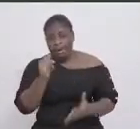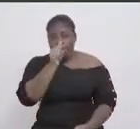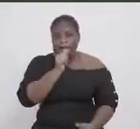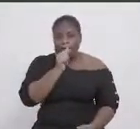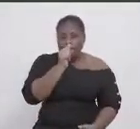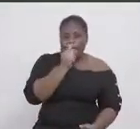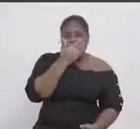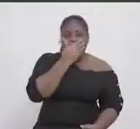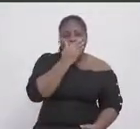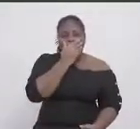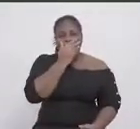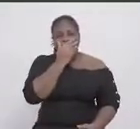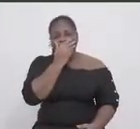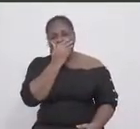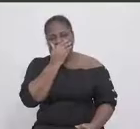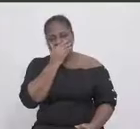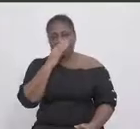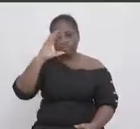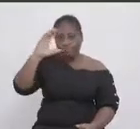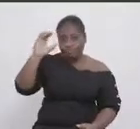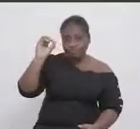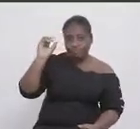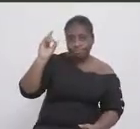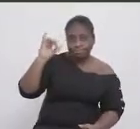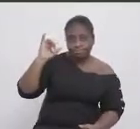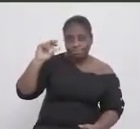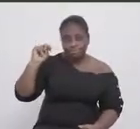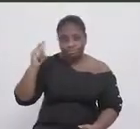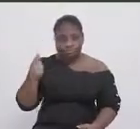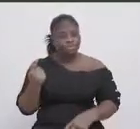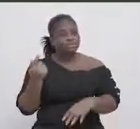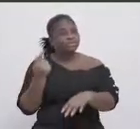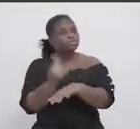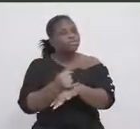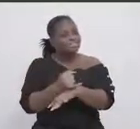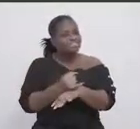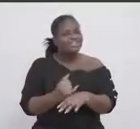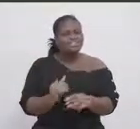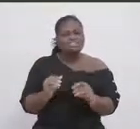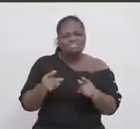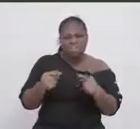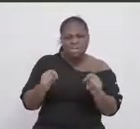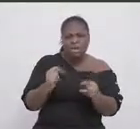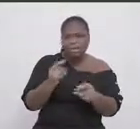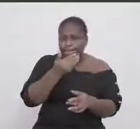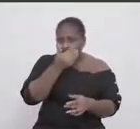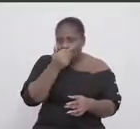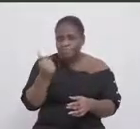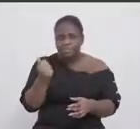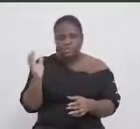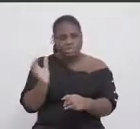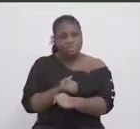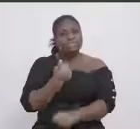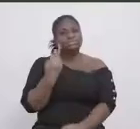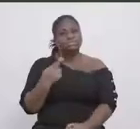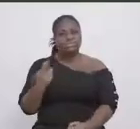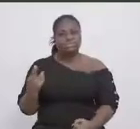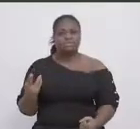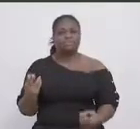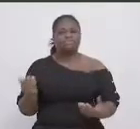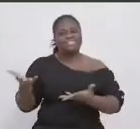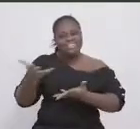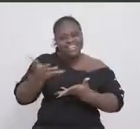private coding institutions are trying our best to get these resources to engage the kids